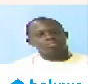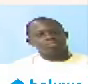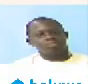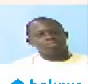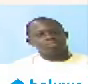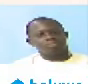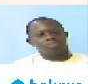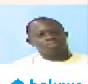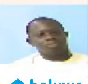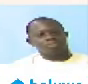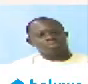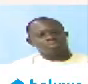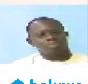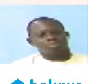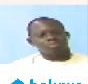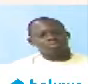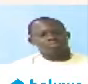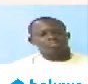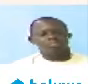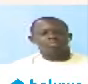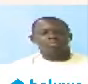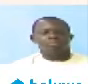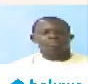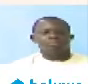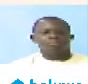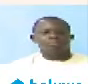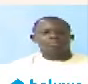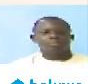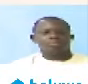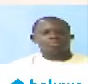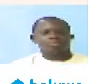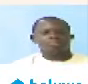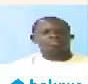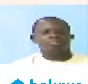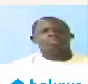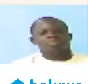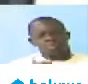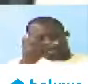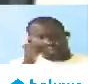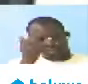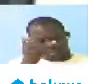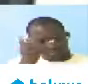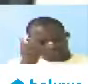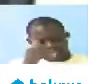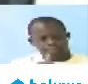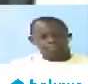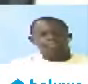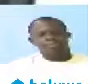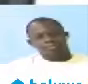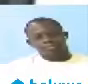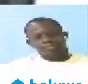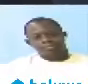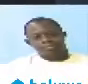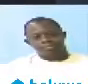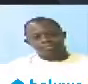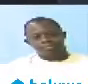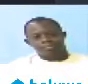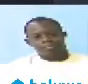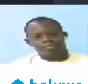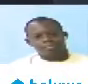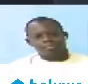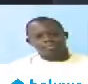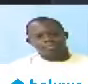ha Kukoi as their leader nun Kukoi mal na nyaron koti atar bal koma aha yes. So